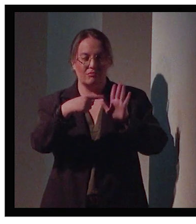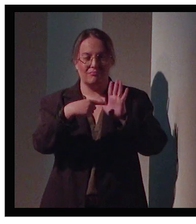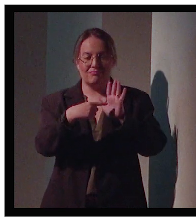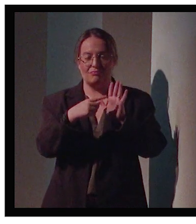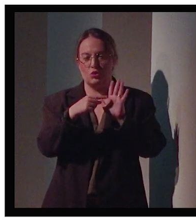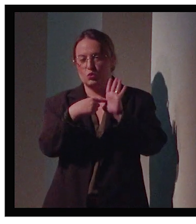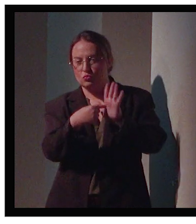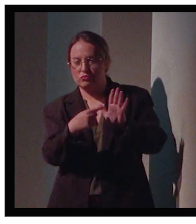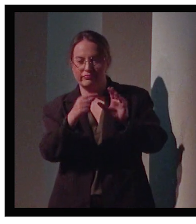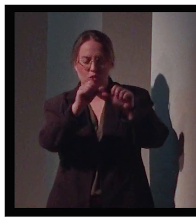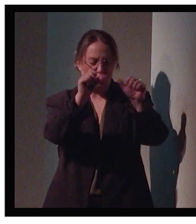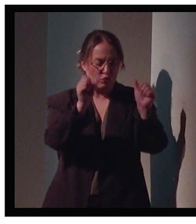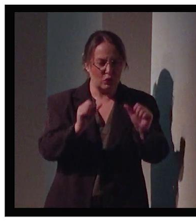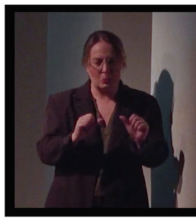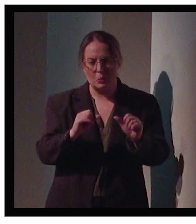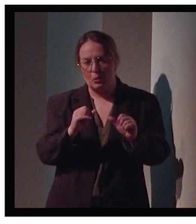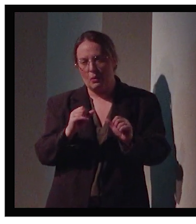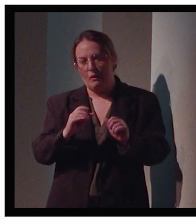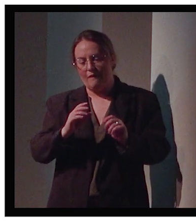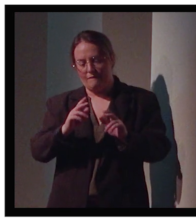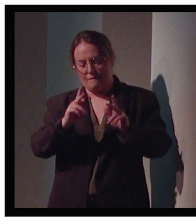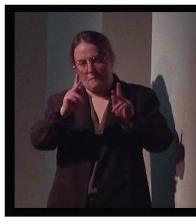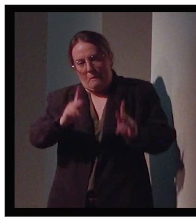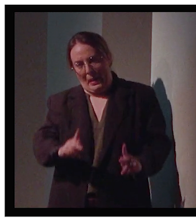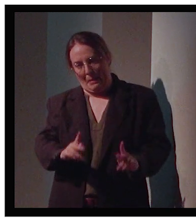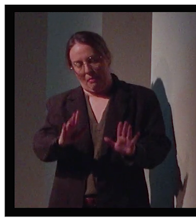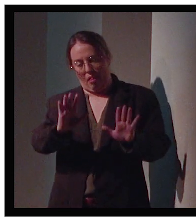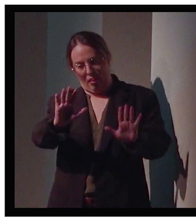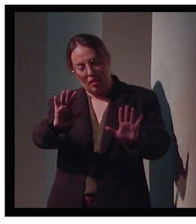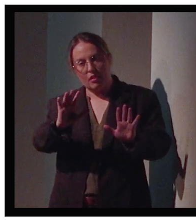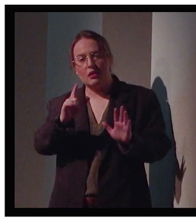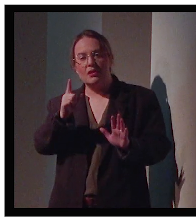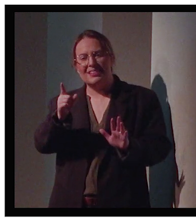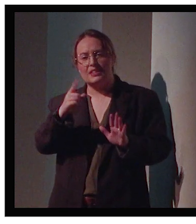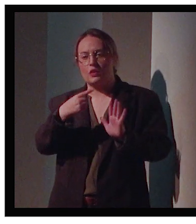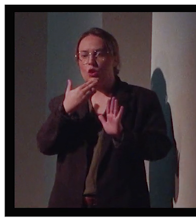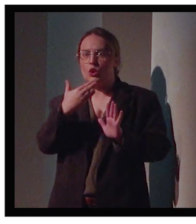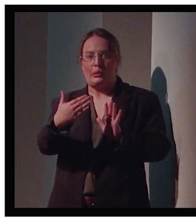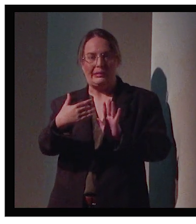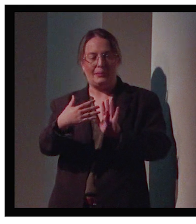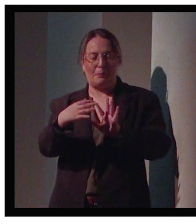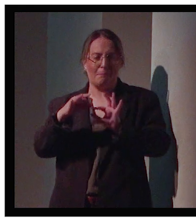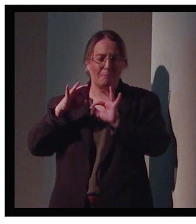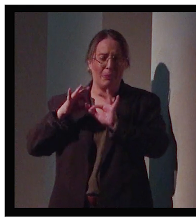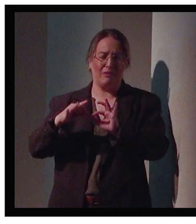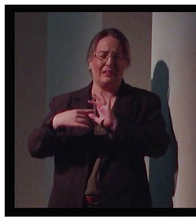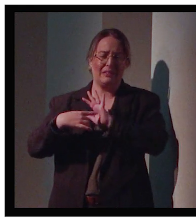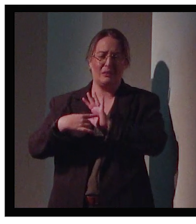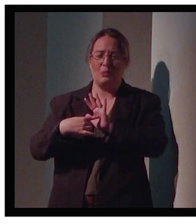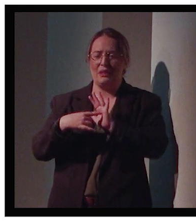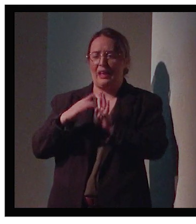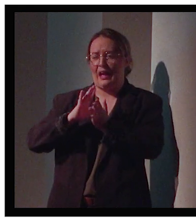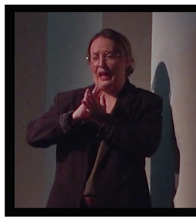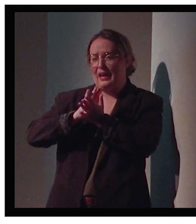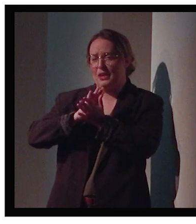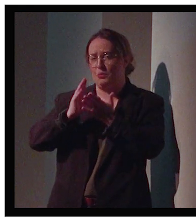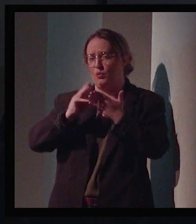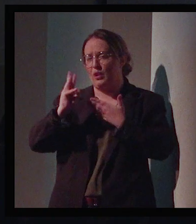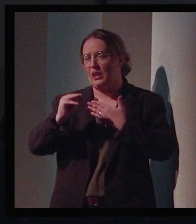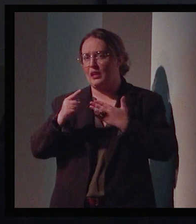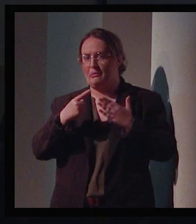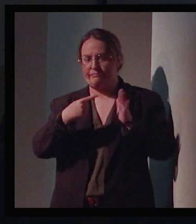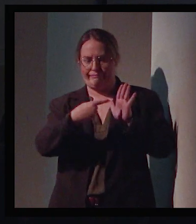figures. And this is a very good example of what the academic curriculum expected, validated, and placed at